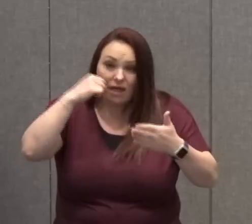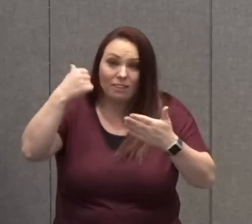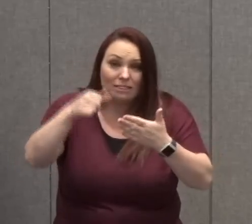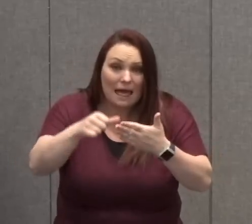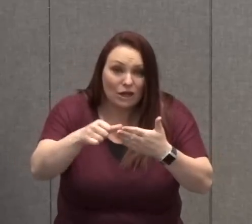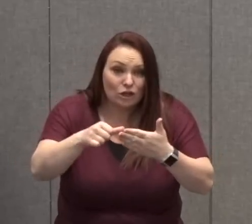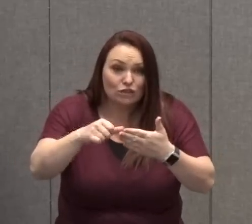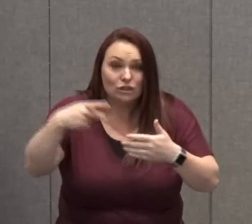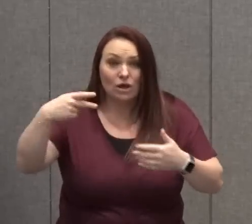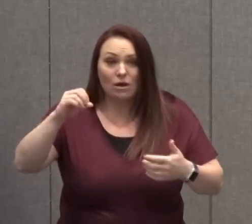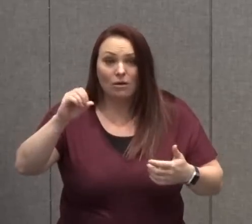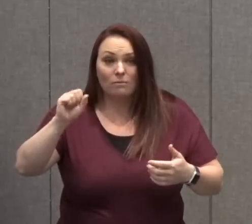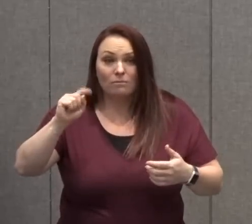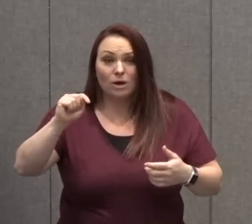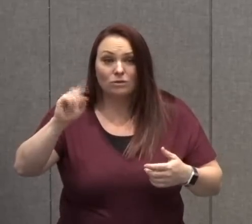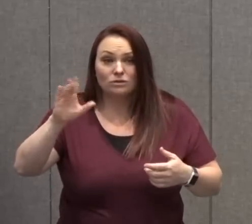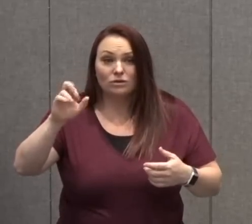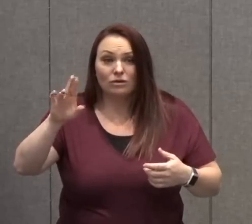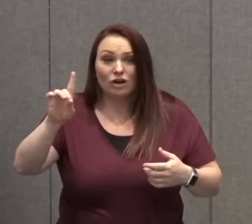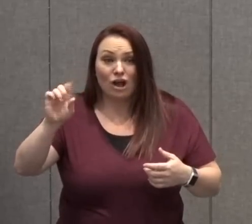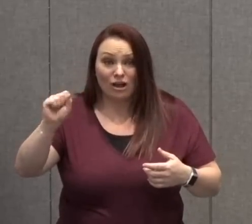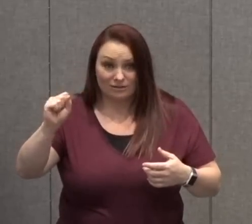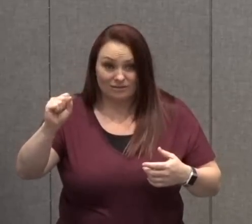and postcards